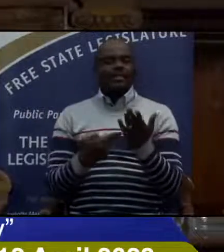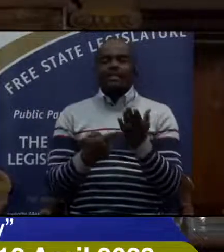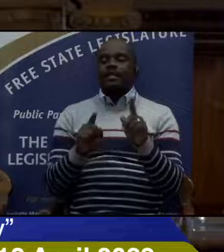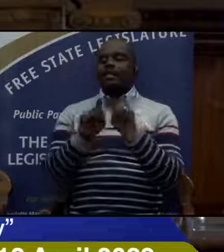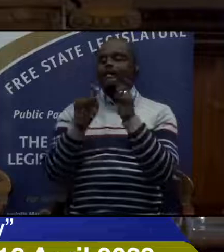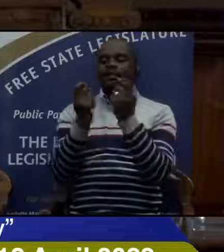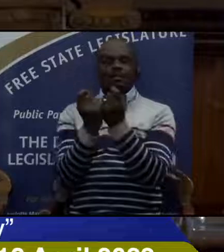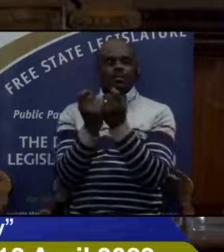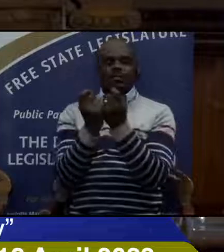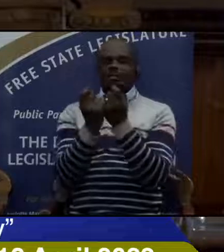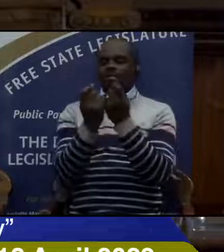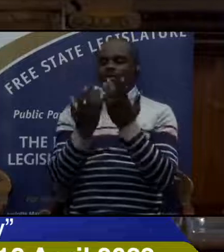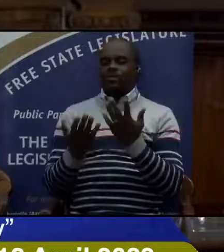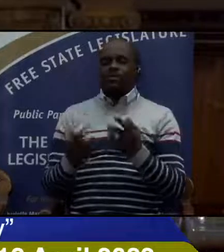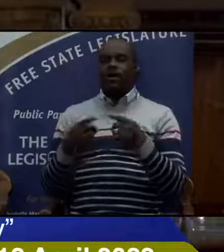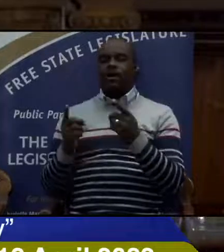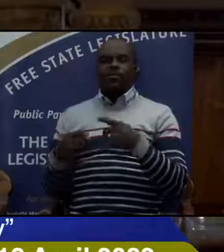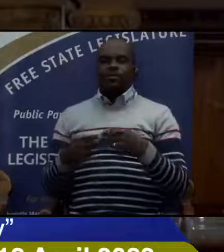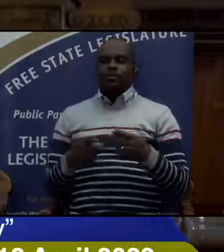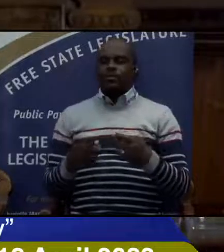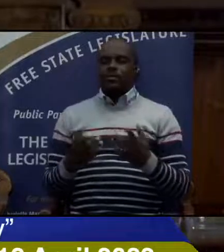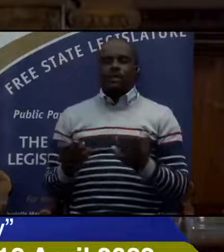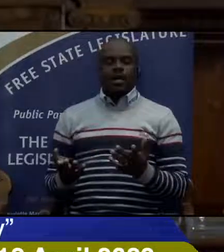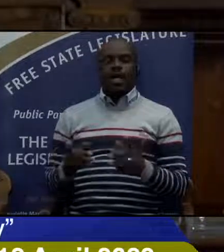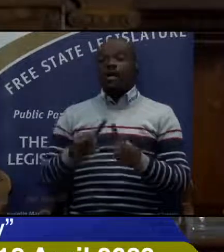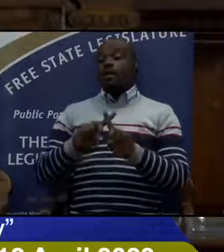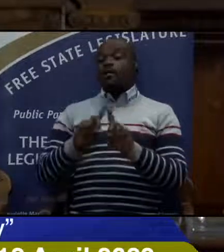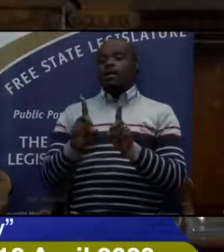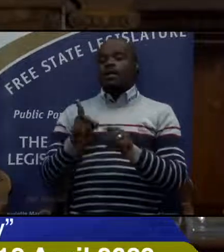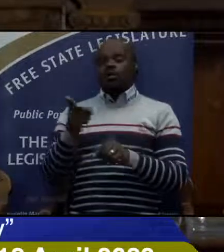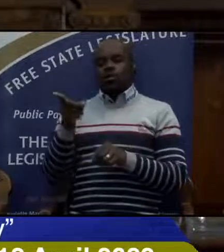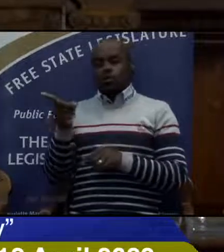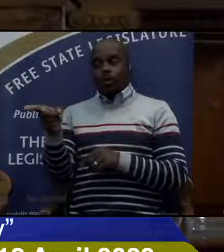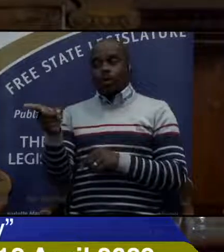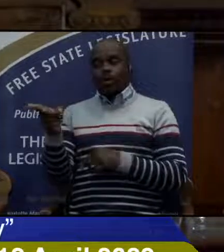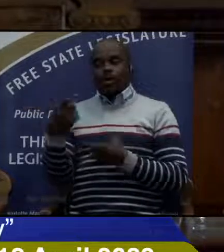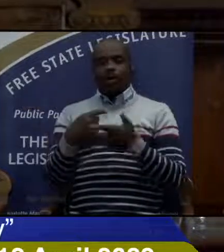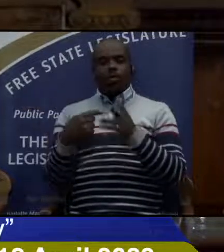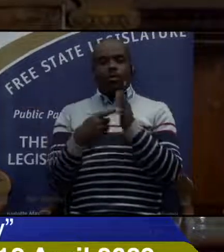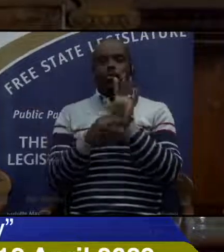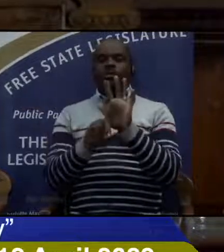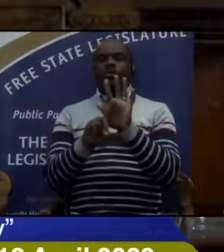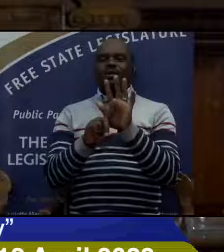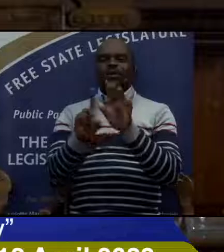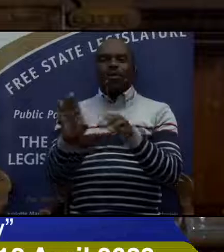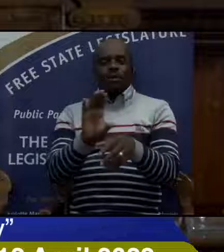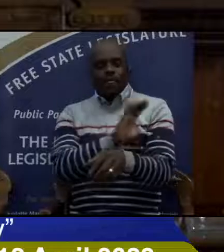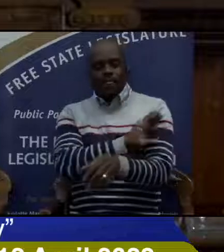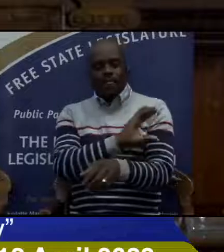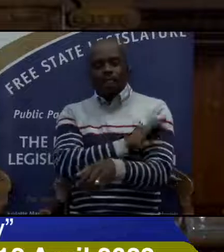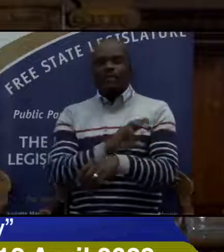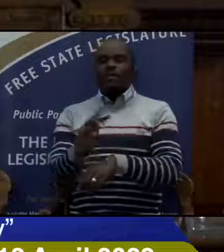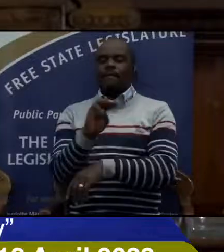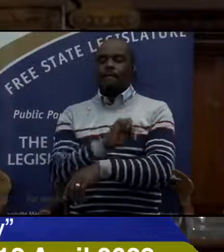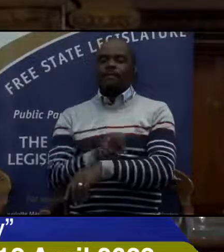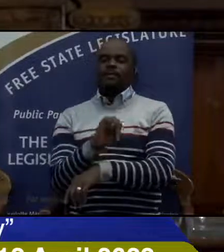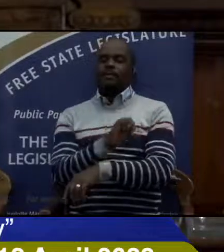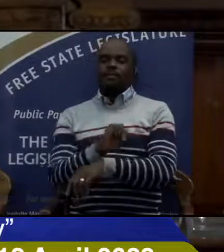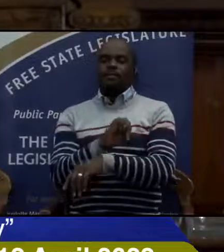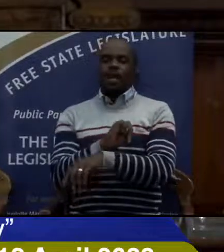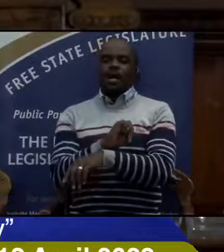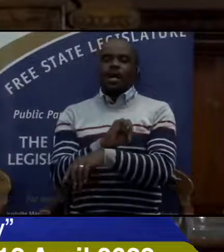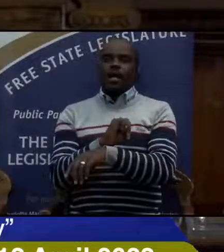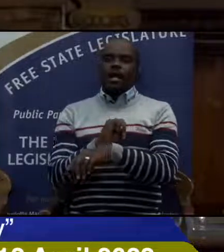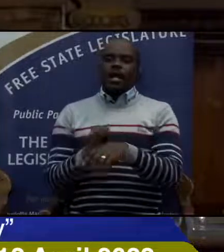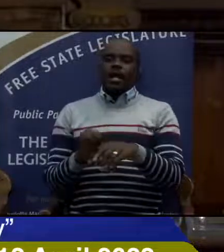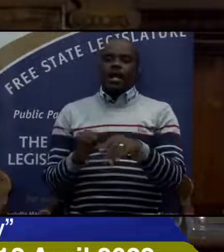this year. Now, according to the Premier, this will strengthen the capacity of municipalities to operate and maintain critical infrastructure